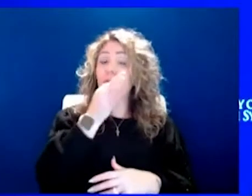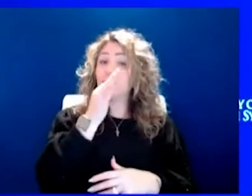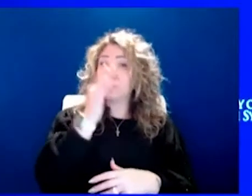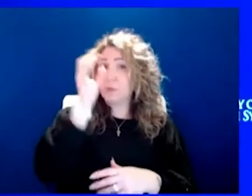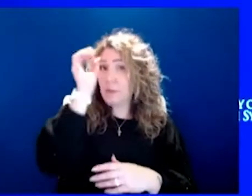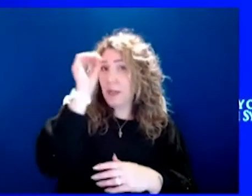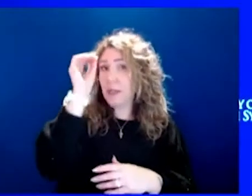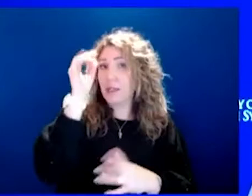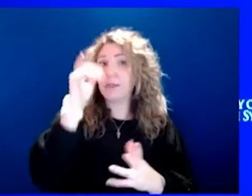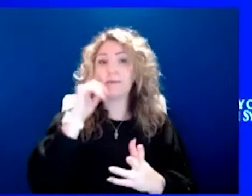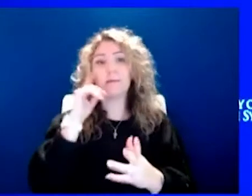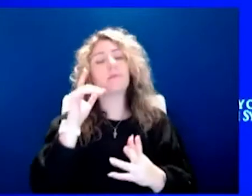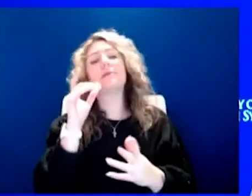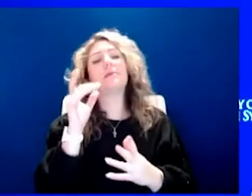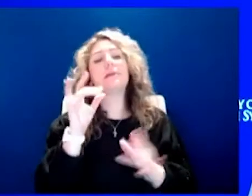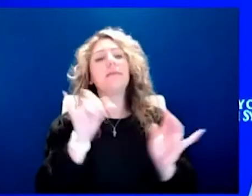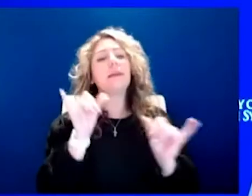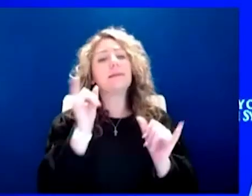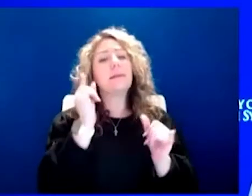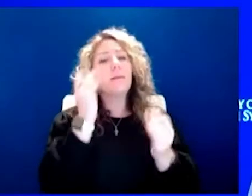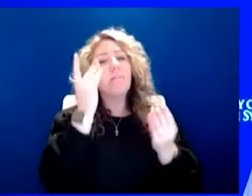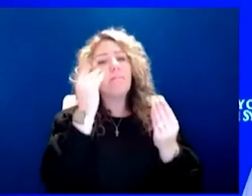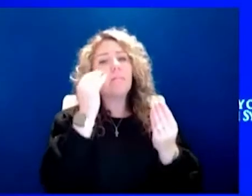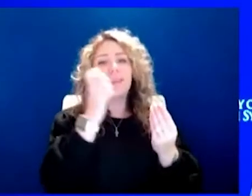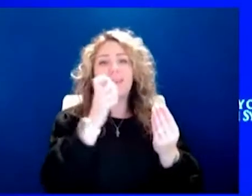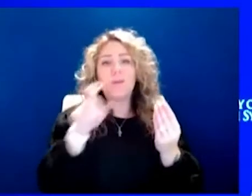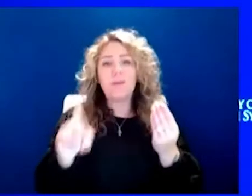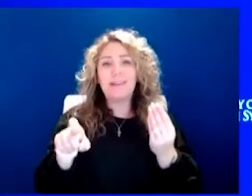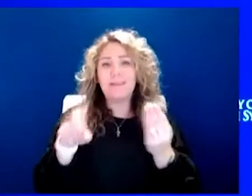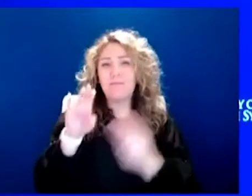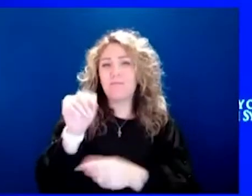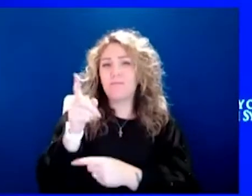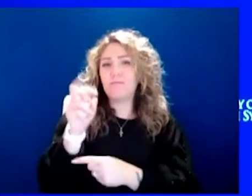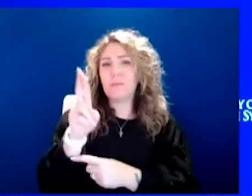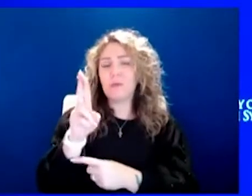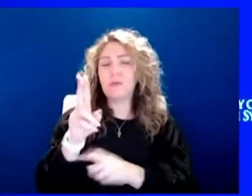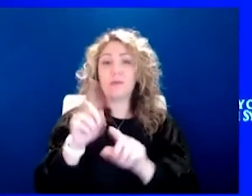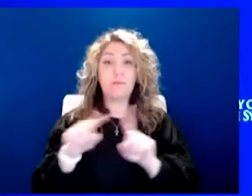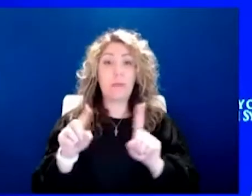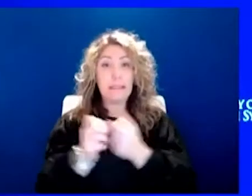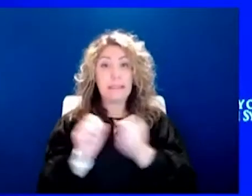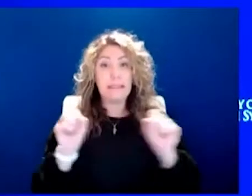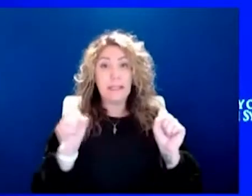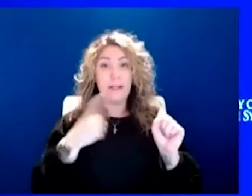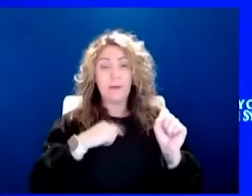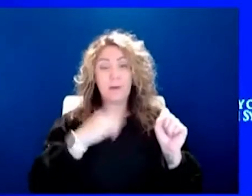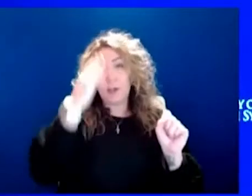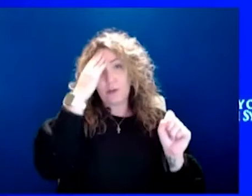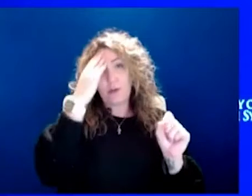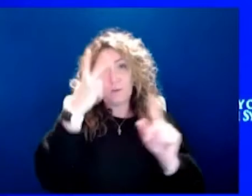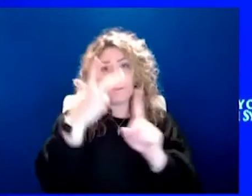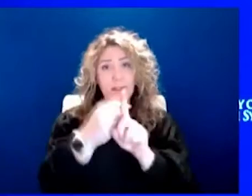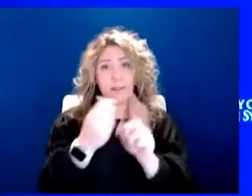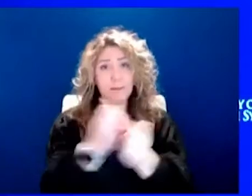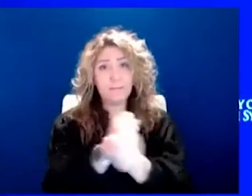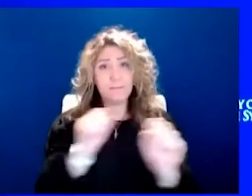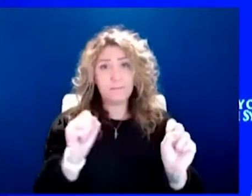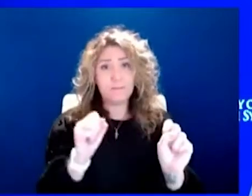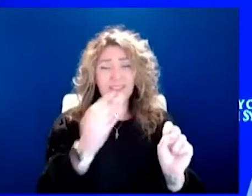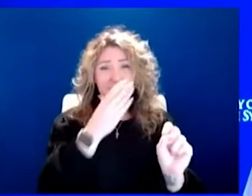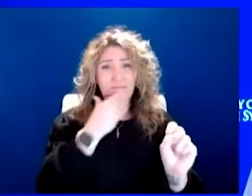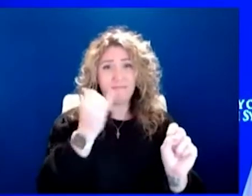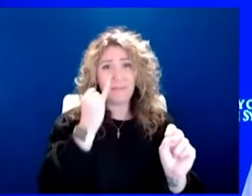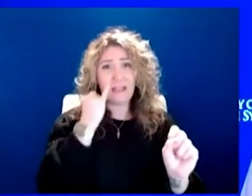that same thought as well, that you don't necessarily need it. I think for safety, because we know the vaccines are safe, I think it is still probably a good idea.